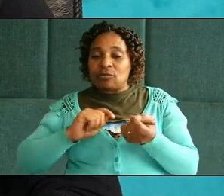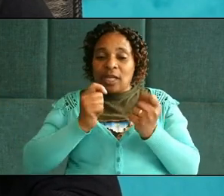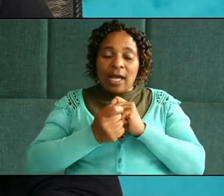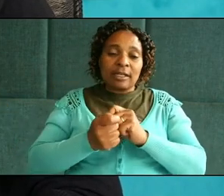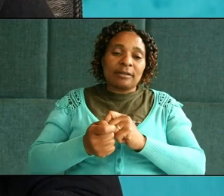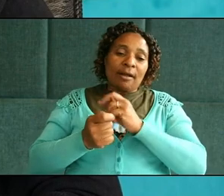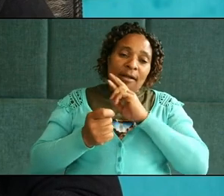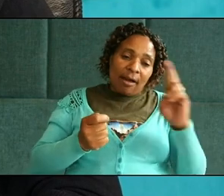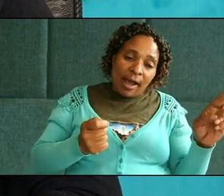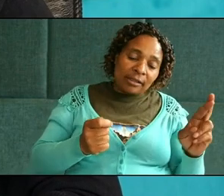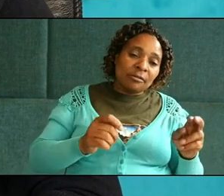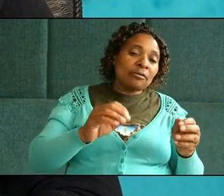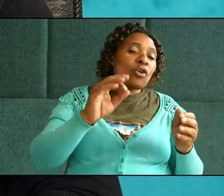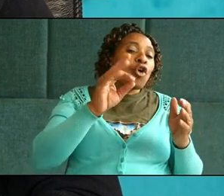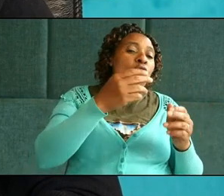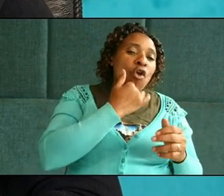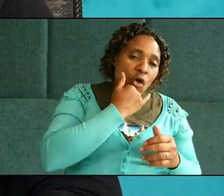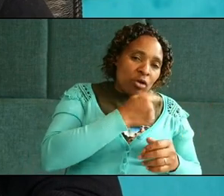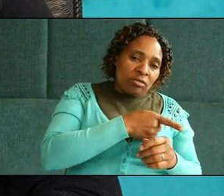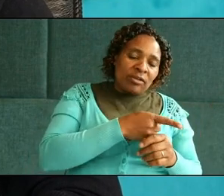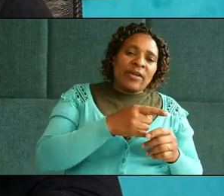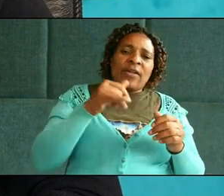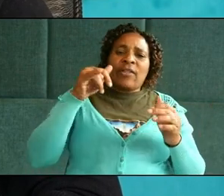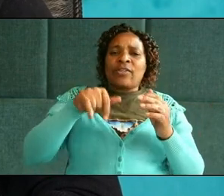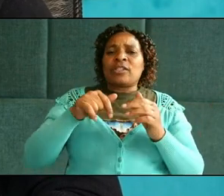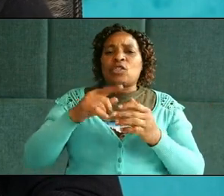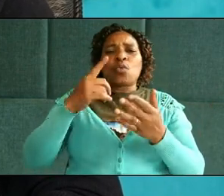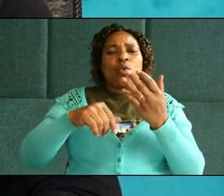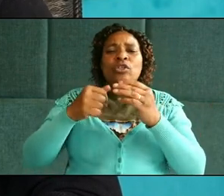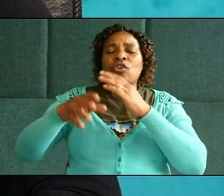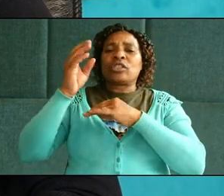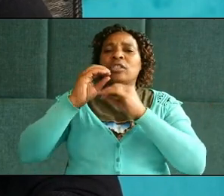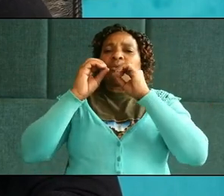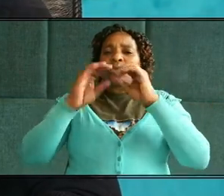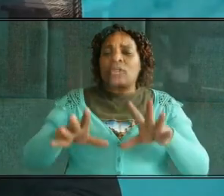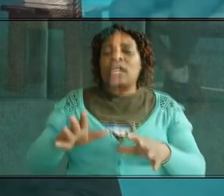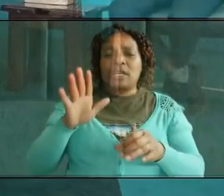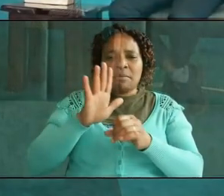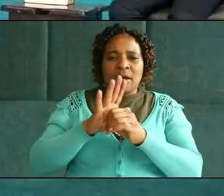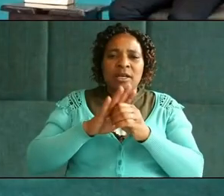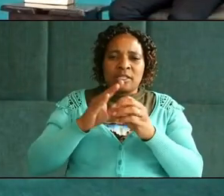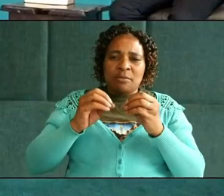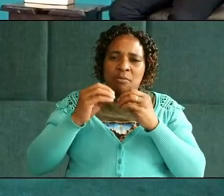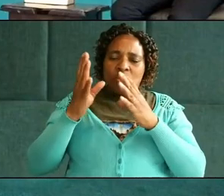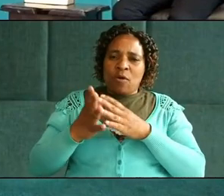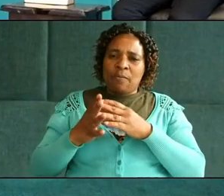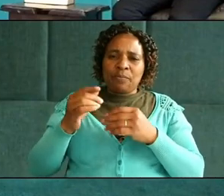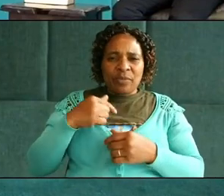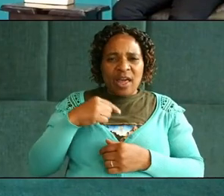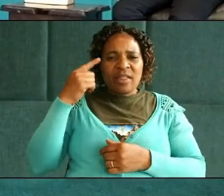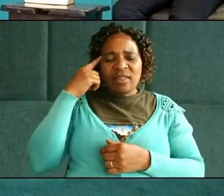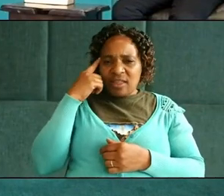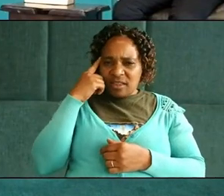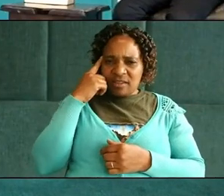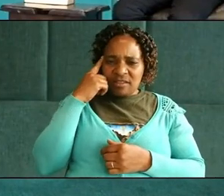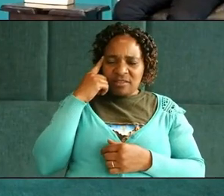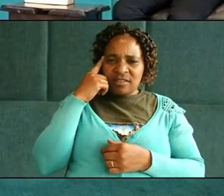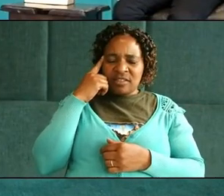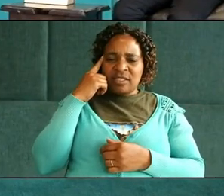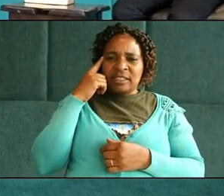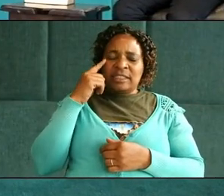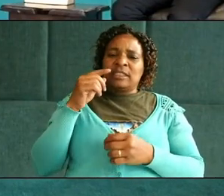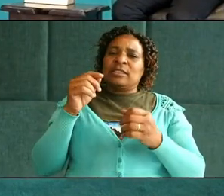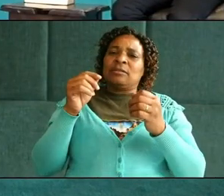up. So I think that's what God's blessing is and much more. Yeah, I think this relates to the story of the